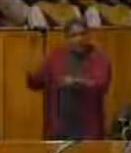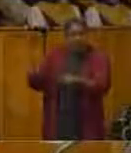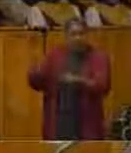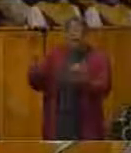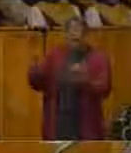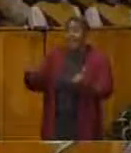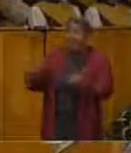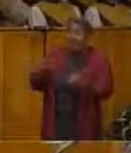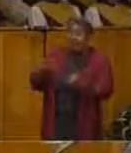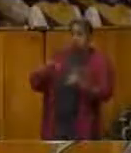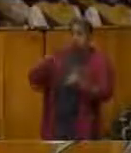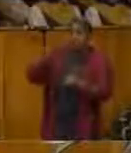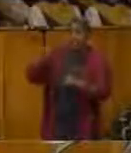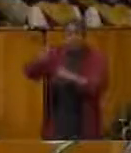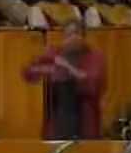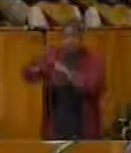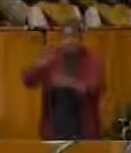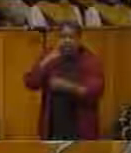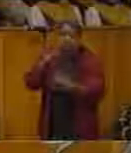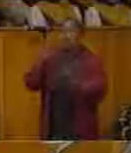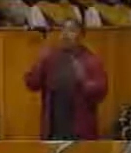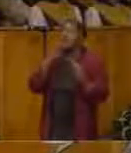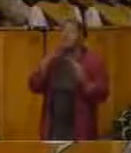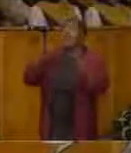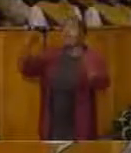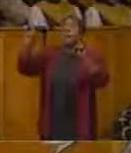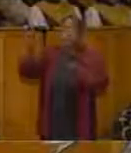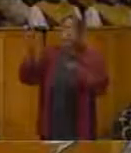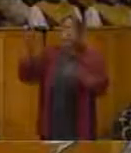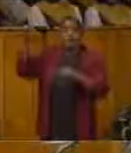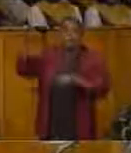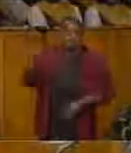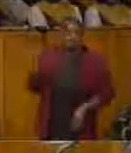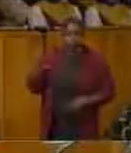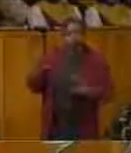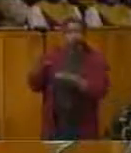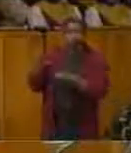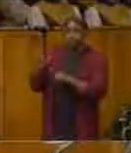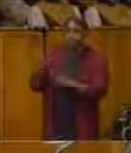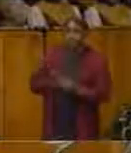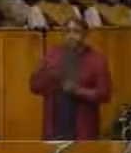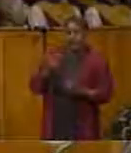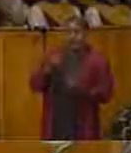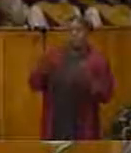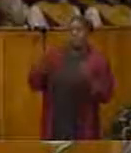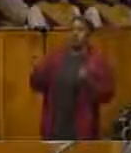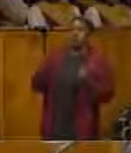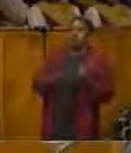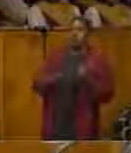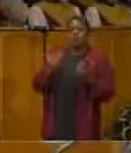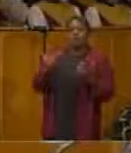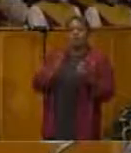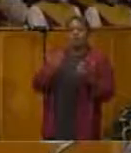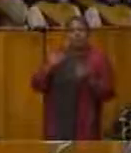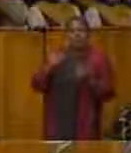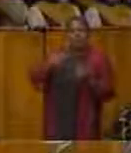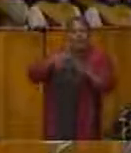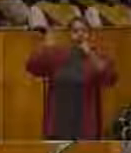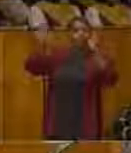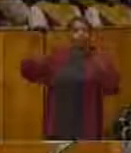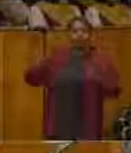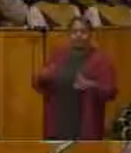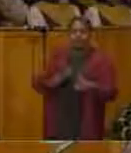generation of celebrity preachers who live in mansions and drive